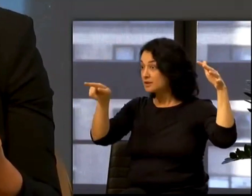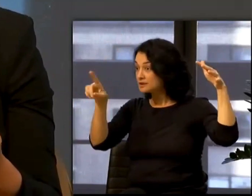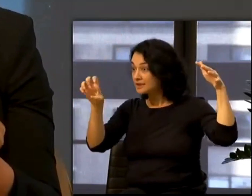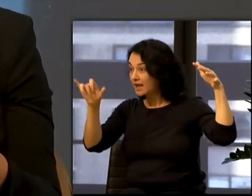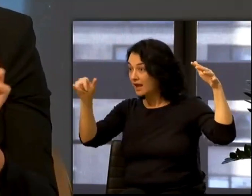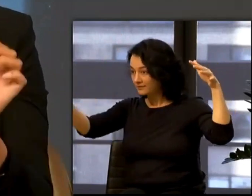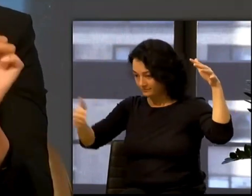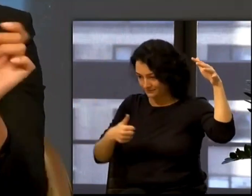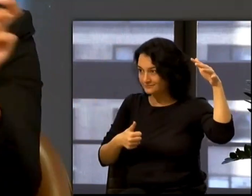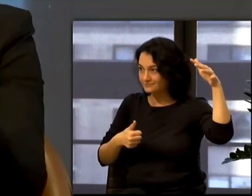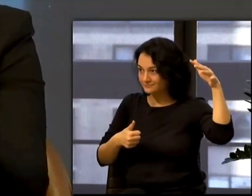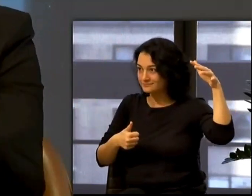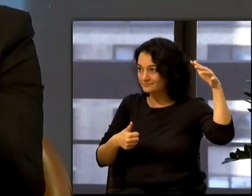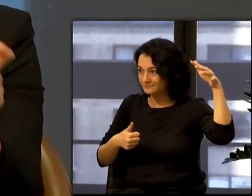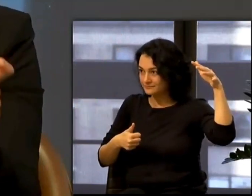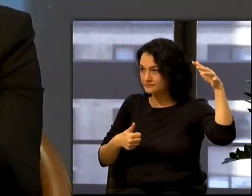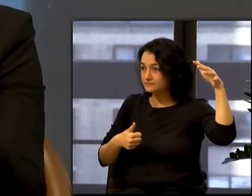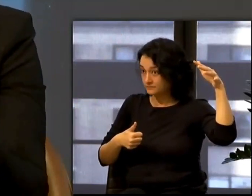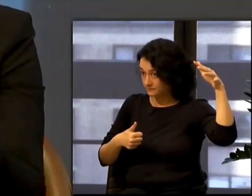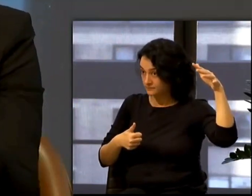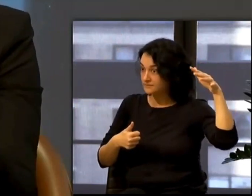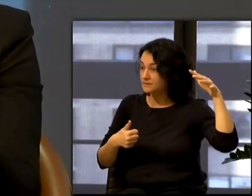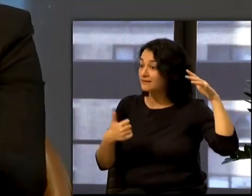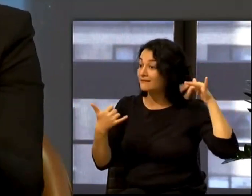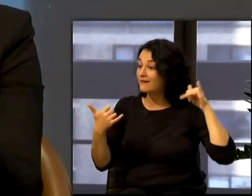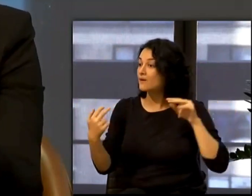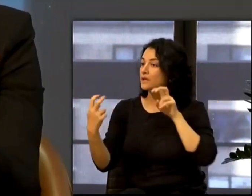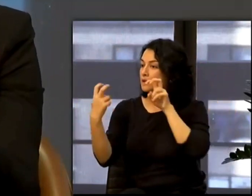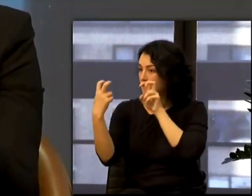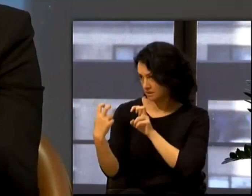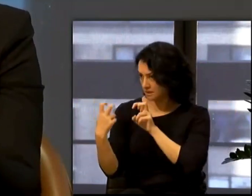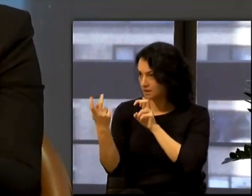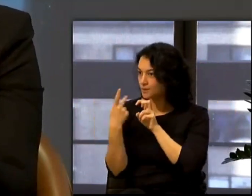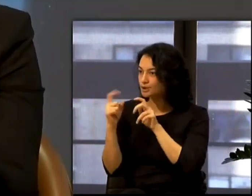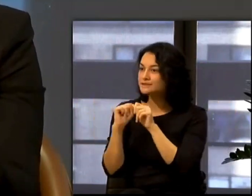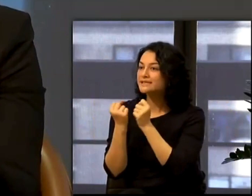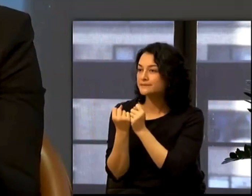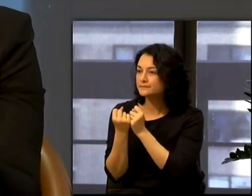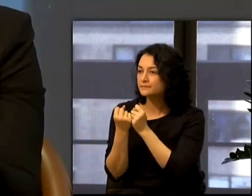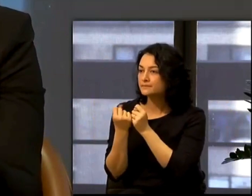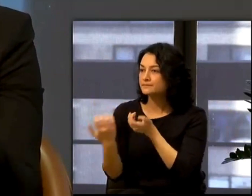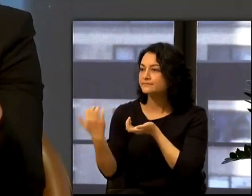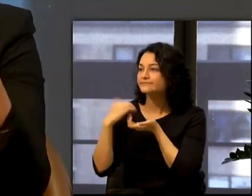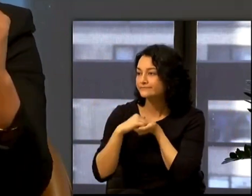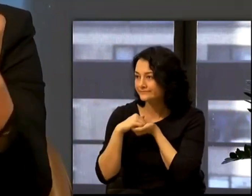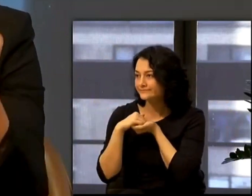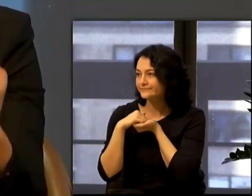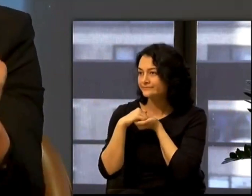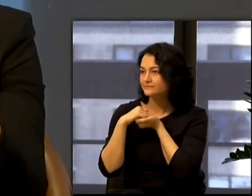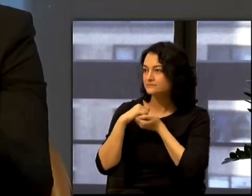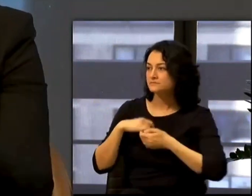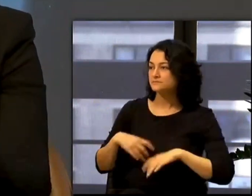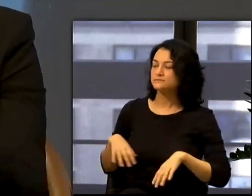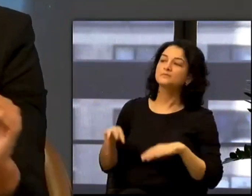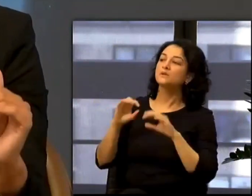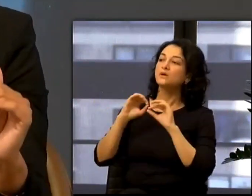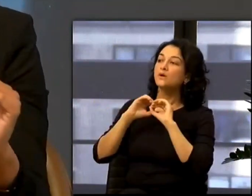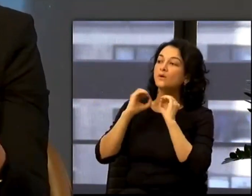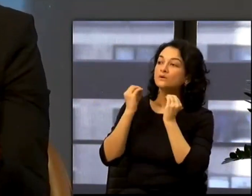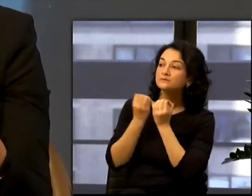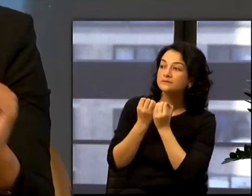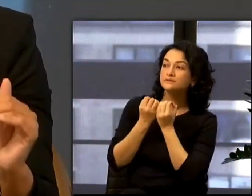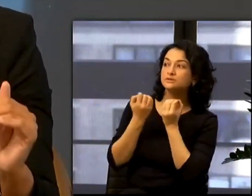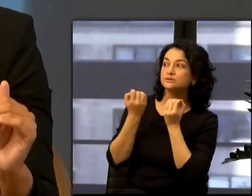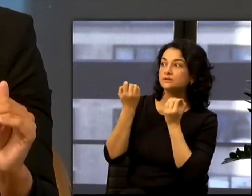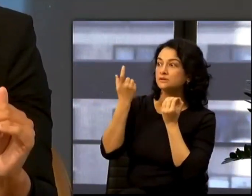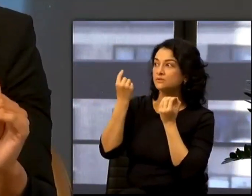approach, right? Like there, of course, should be certain organizational guideposts that help kind of, that help, I guess, like level the